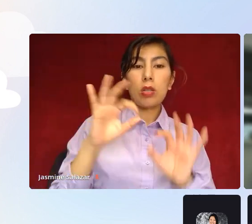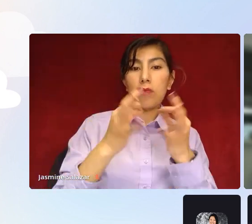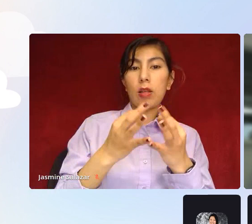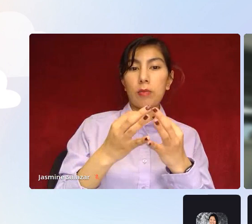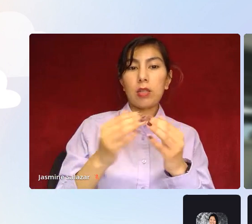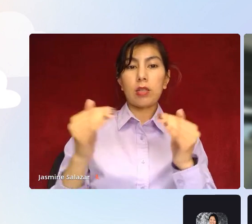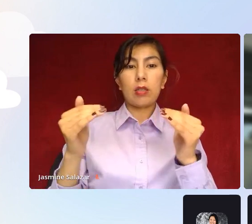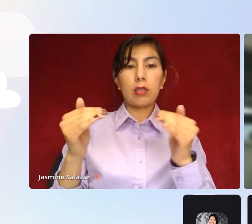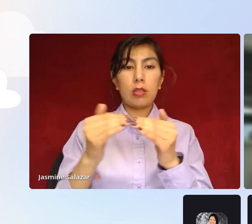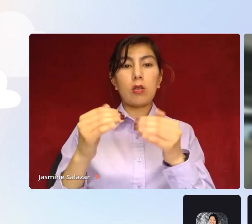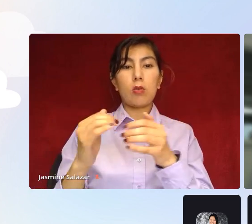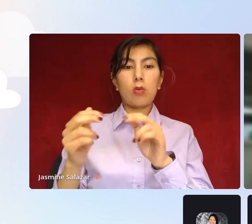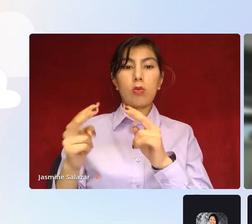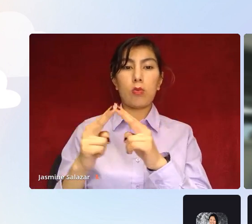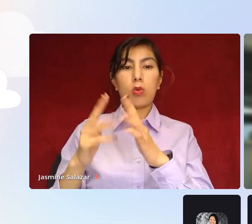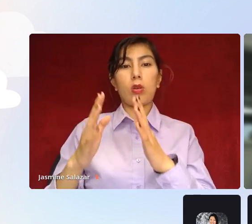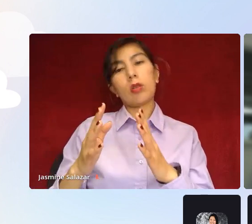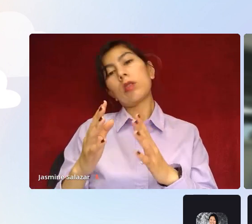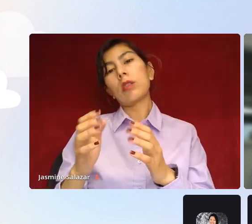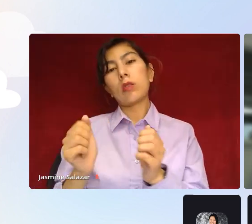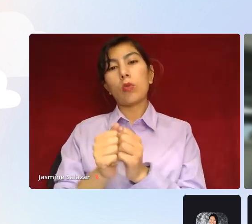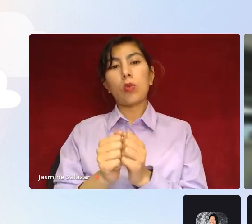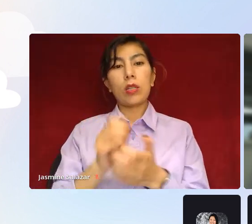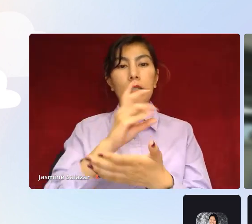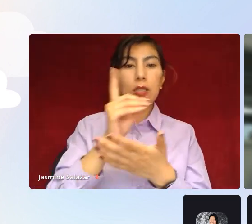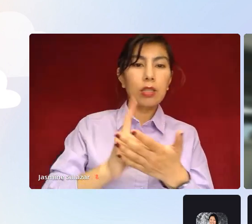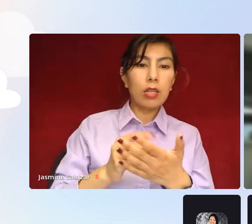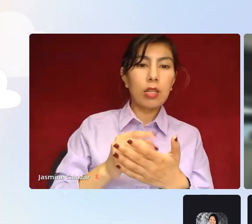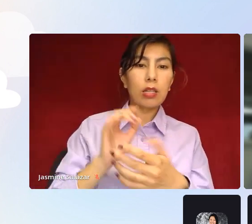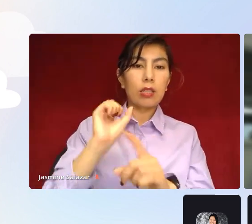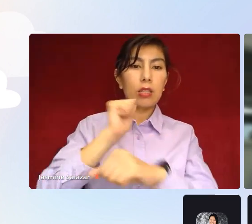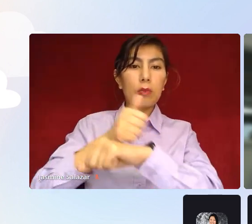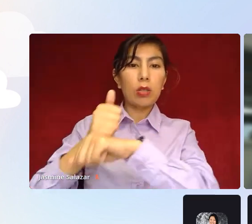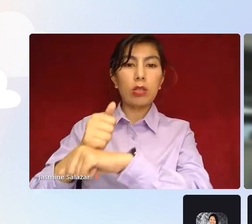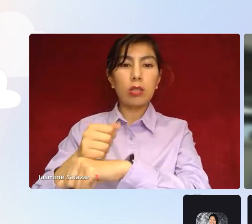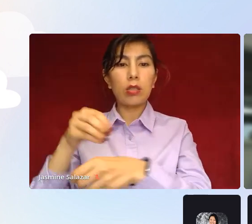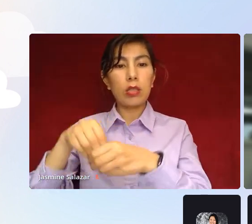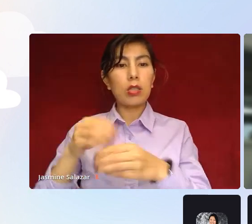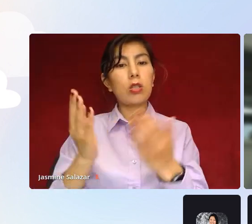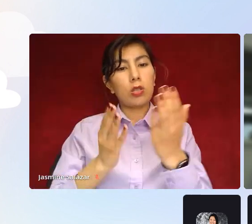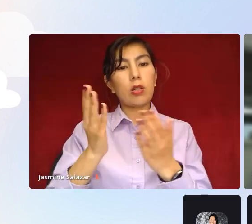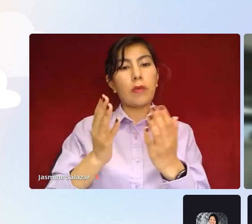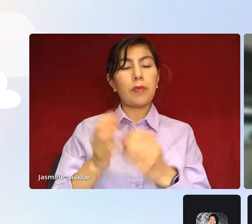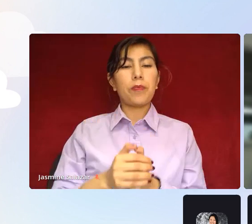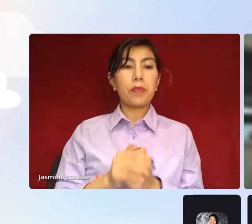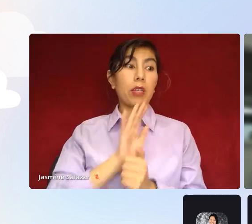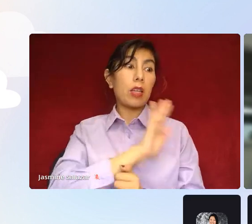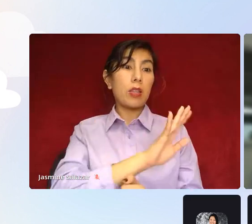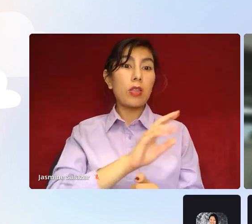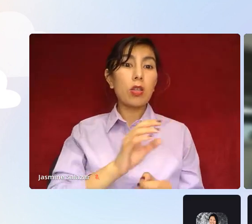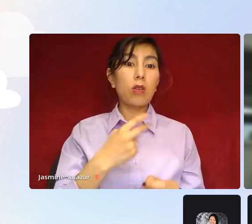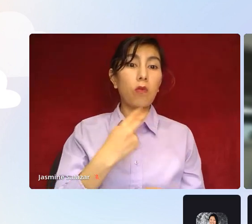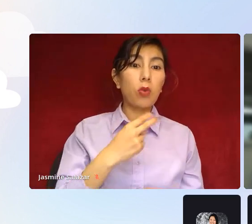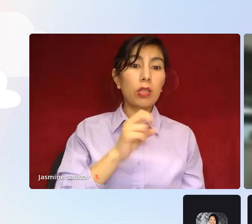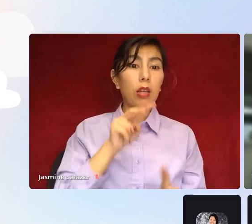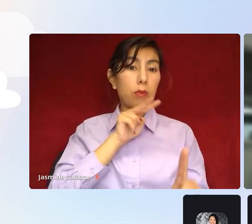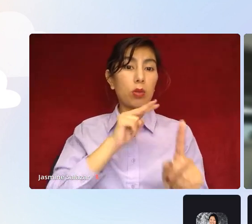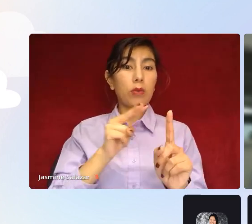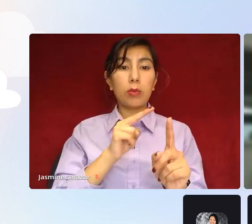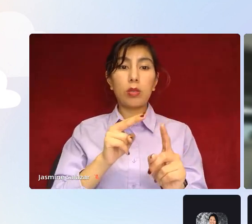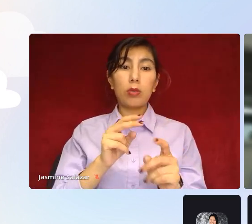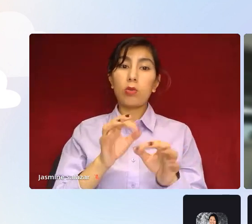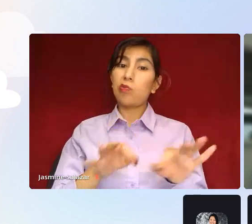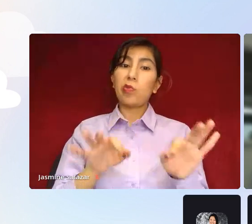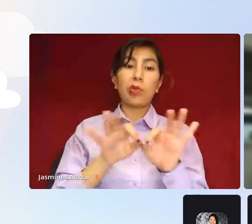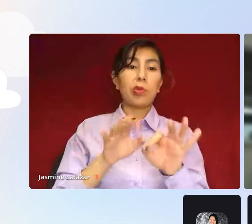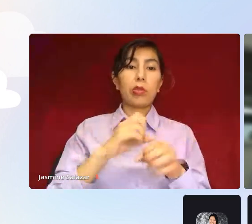partners in the design, implementation, and evaluation of services. Their voices and perspectives are critical in